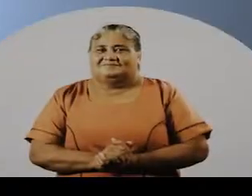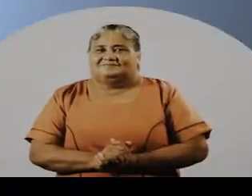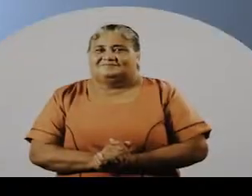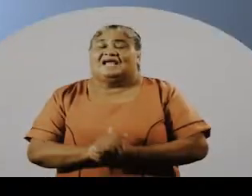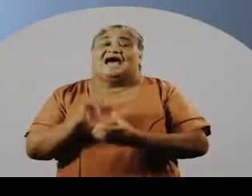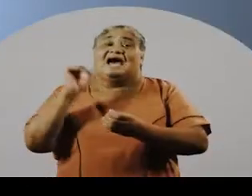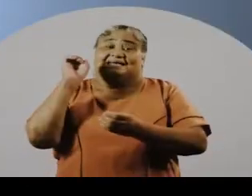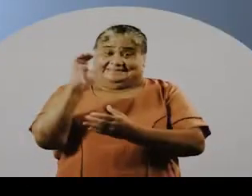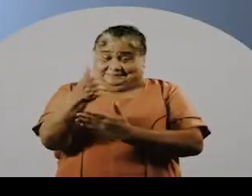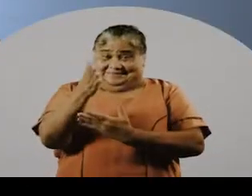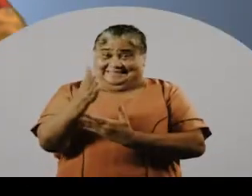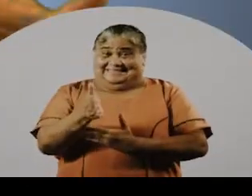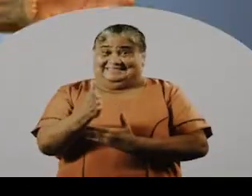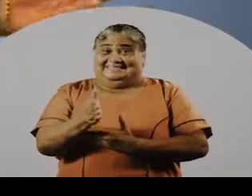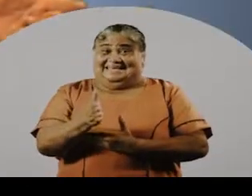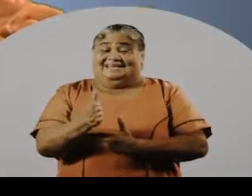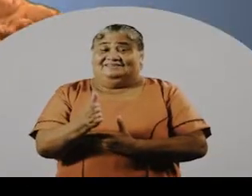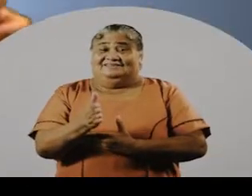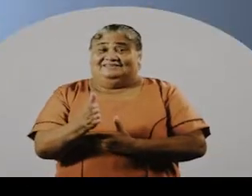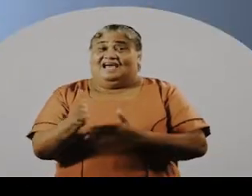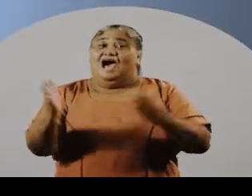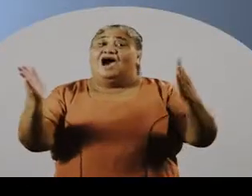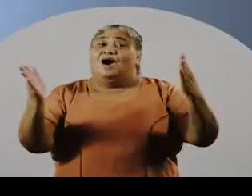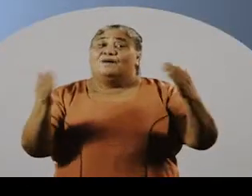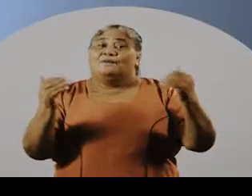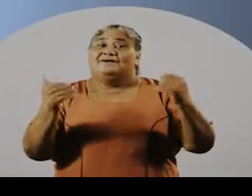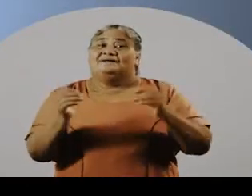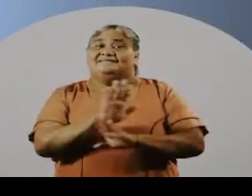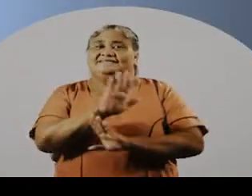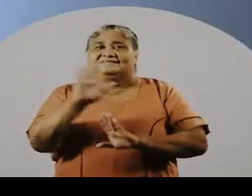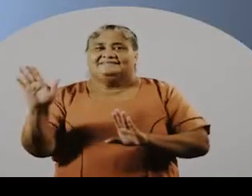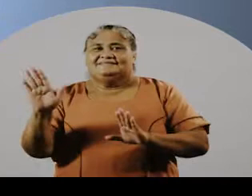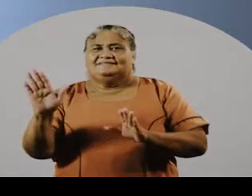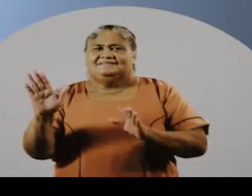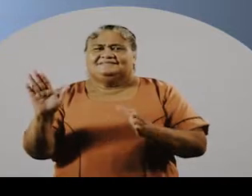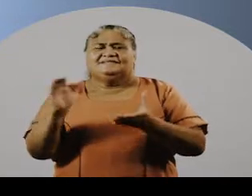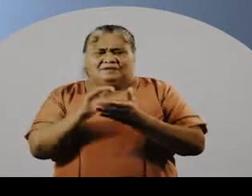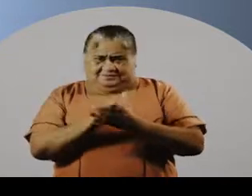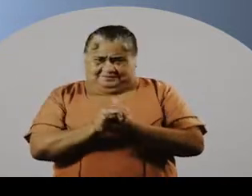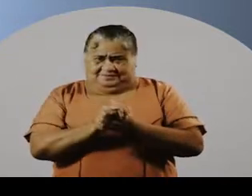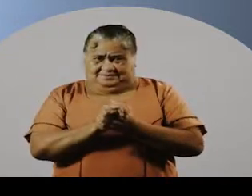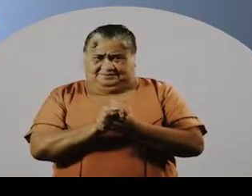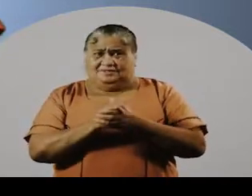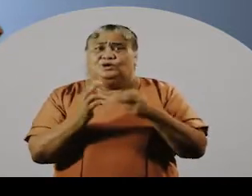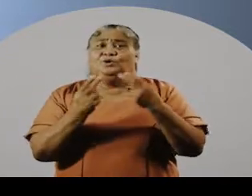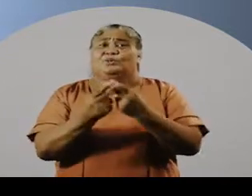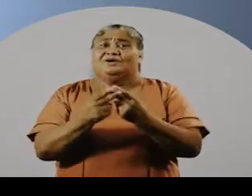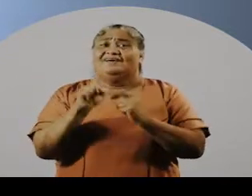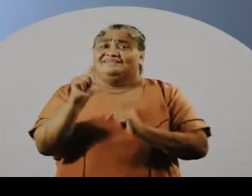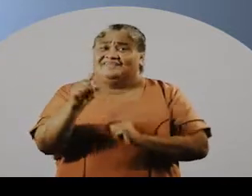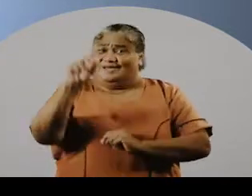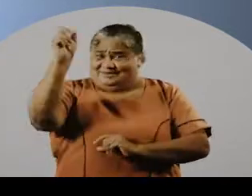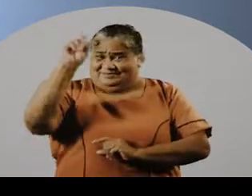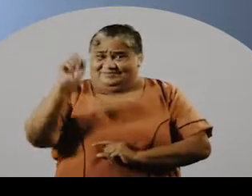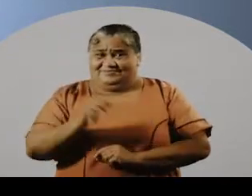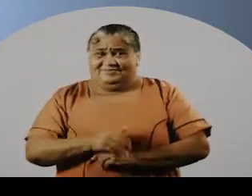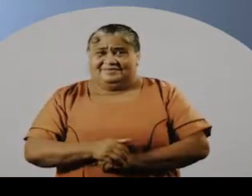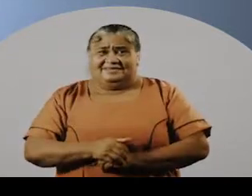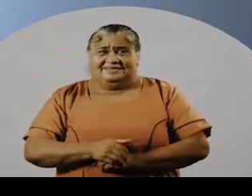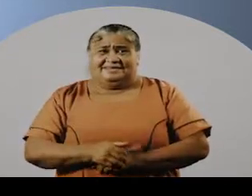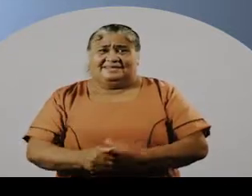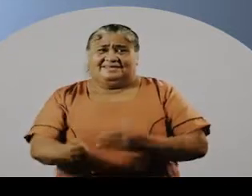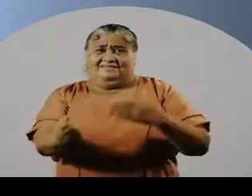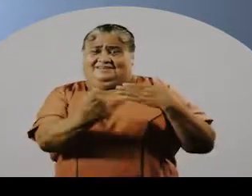and a very special Talofalava, and welcome on board. It is our pleasure to have you with us today and to make your journey a very safe and a